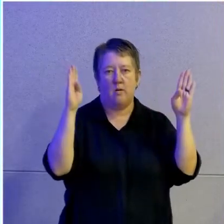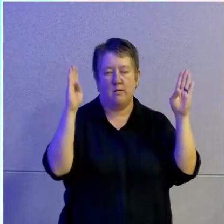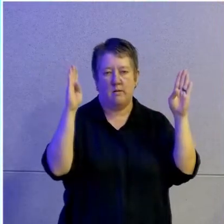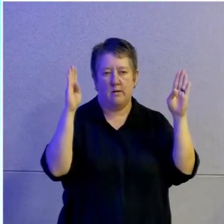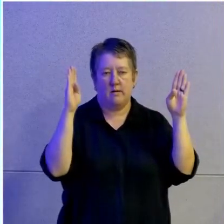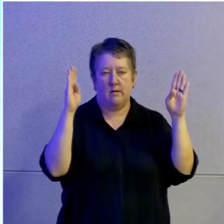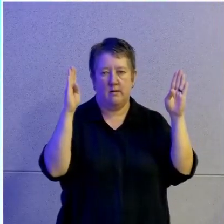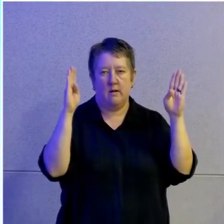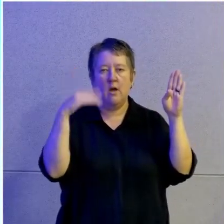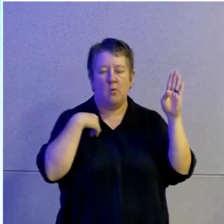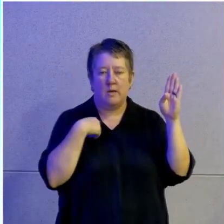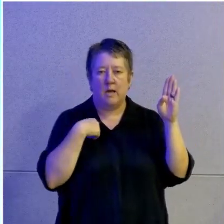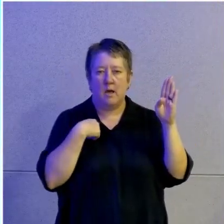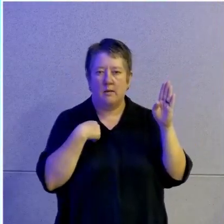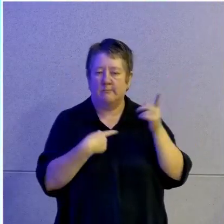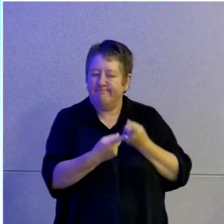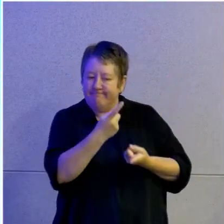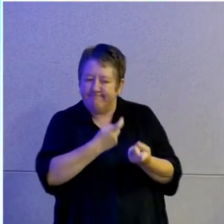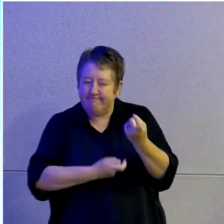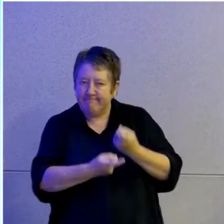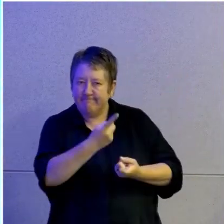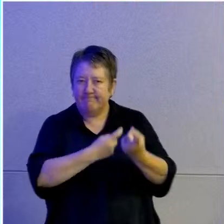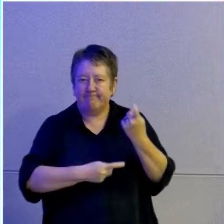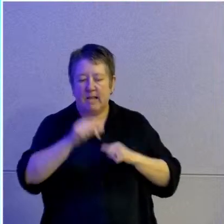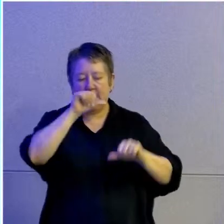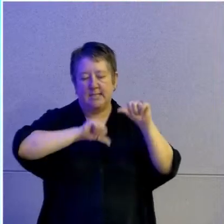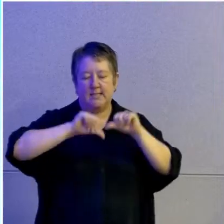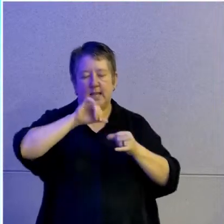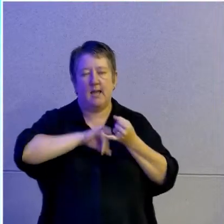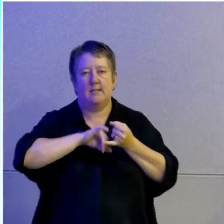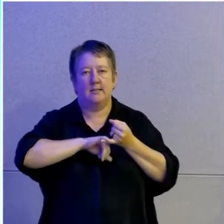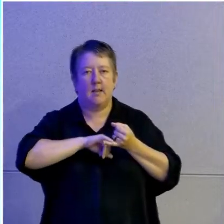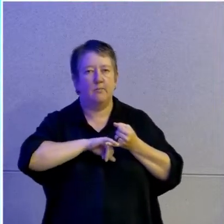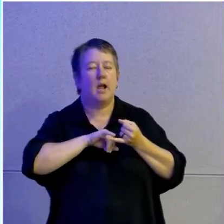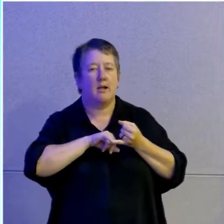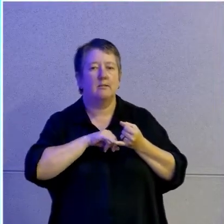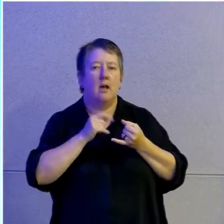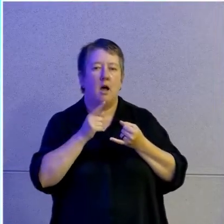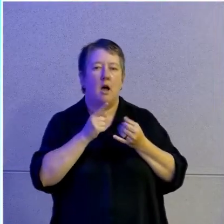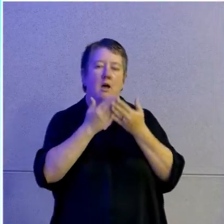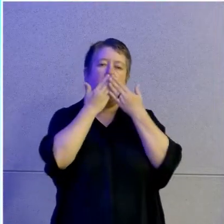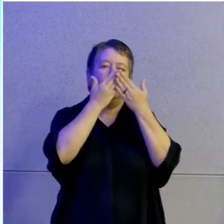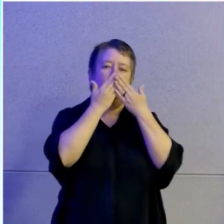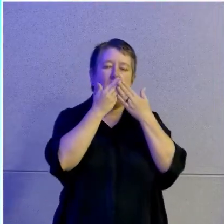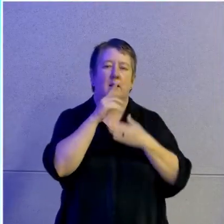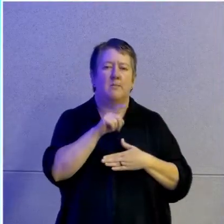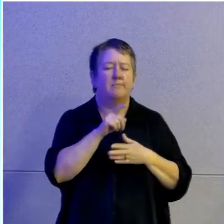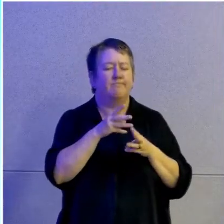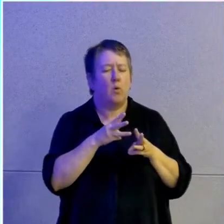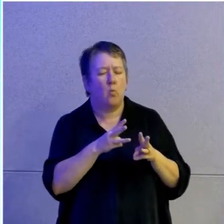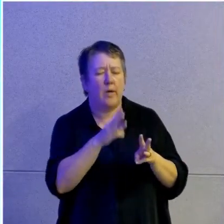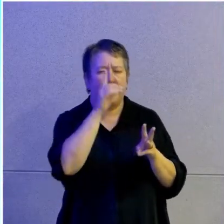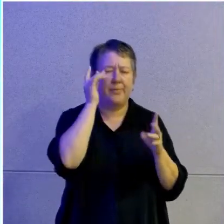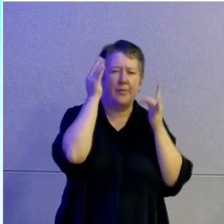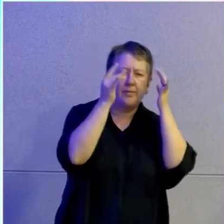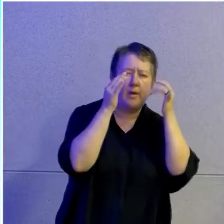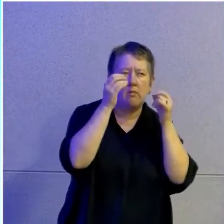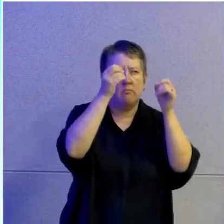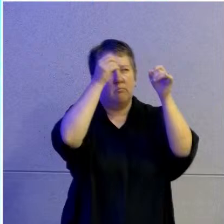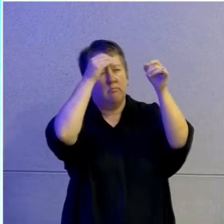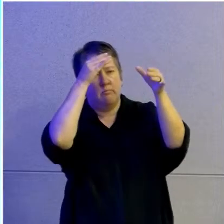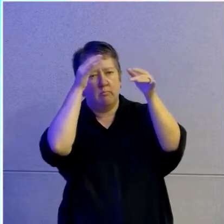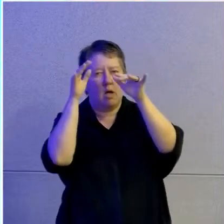to take up the science subject, even open up their thinking and the knowledge to